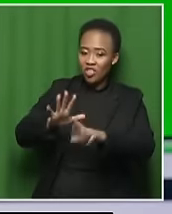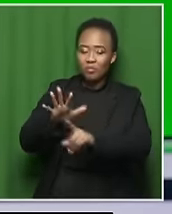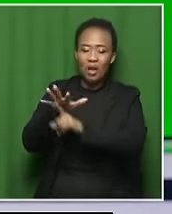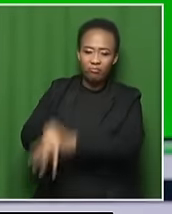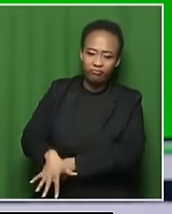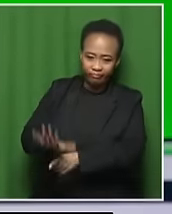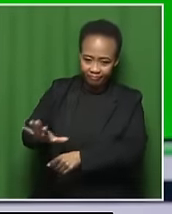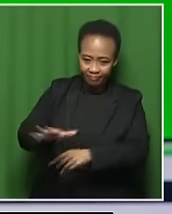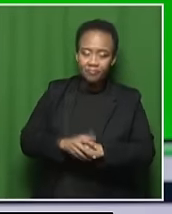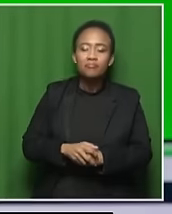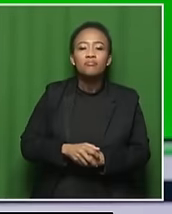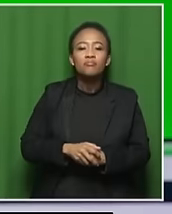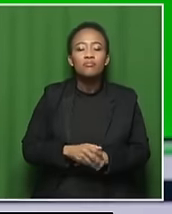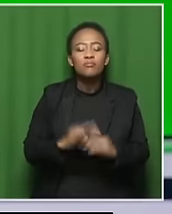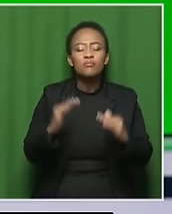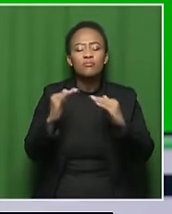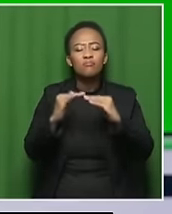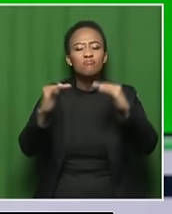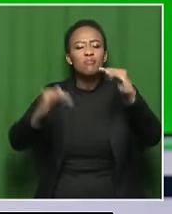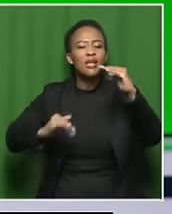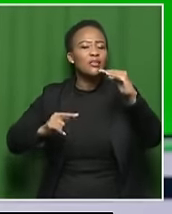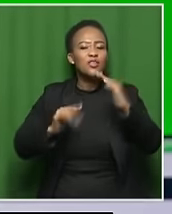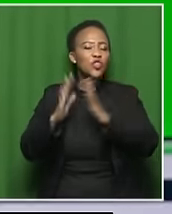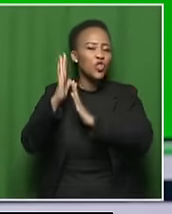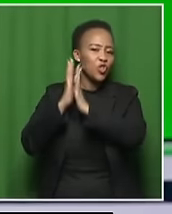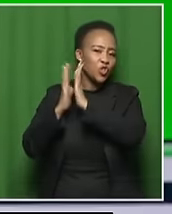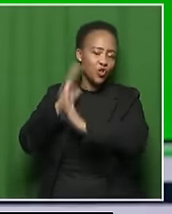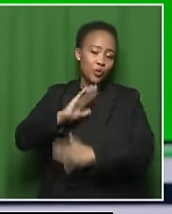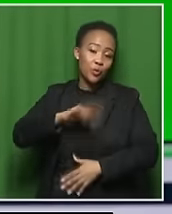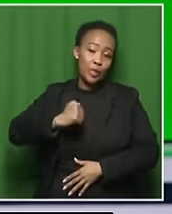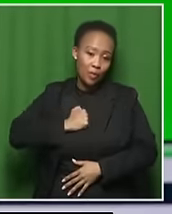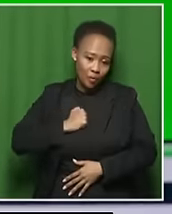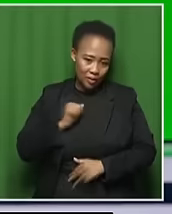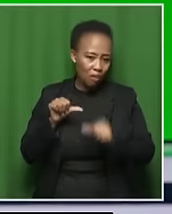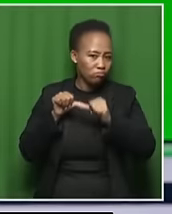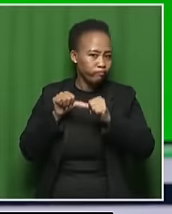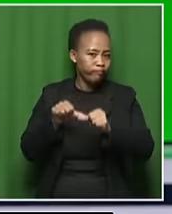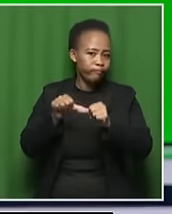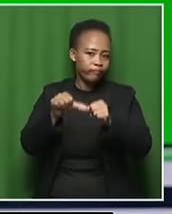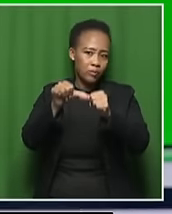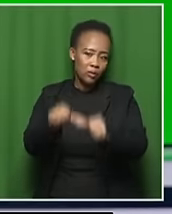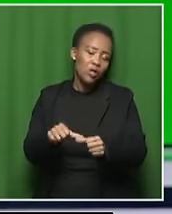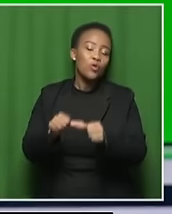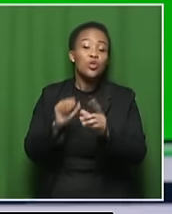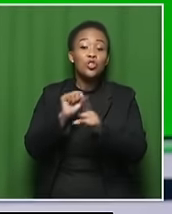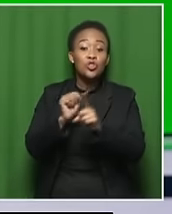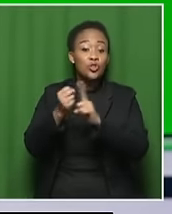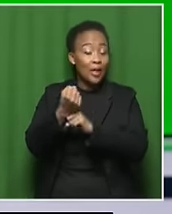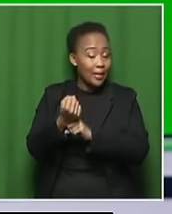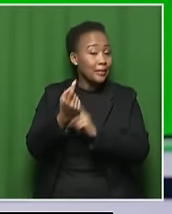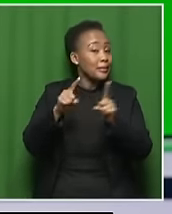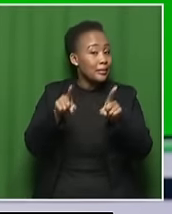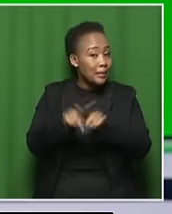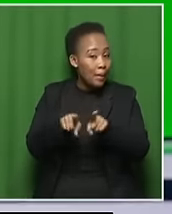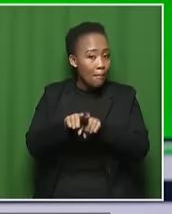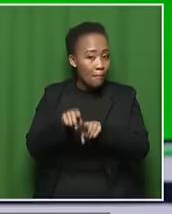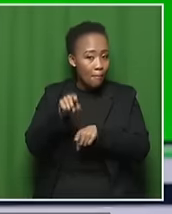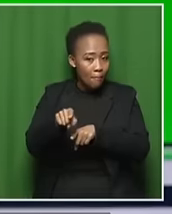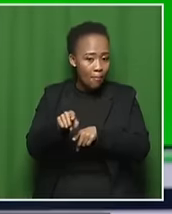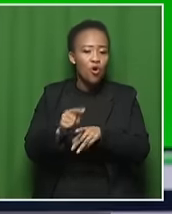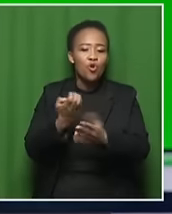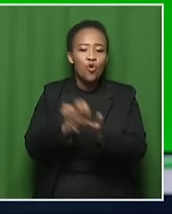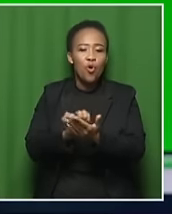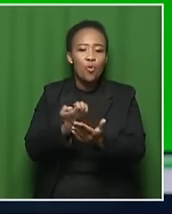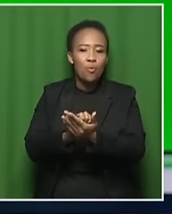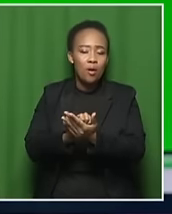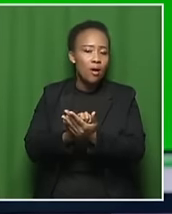the injustice of our history persists in our society and particularly in our economy today. Being colorblind is not going to solve that